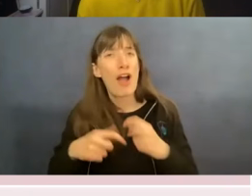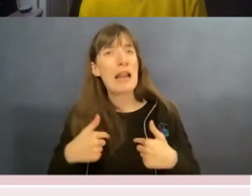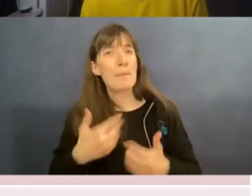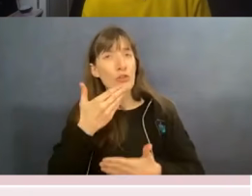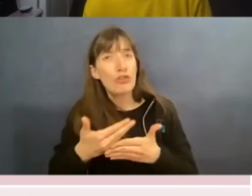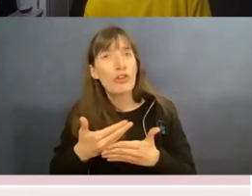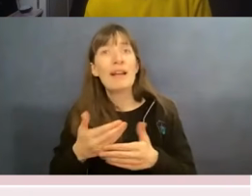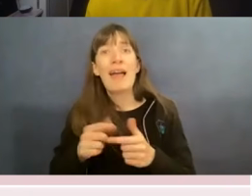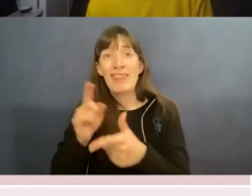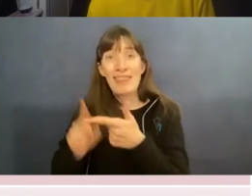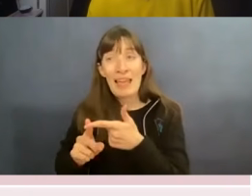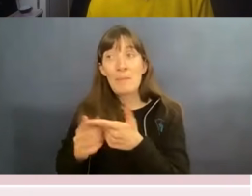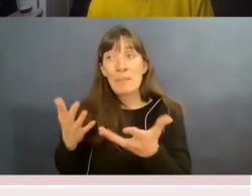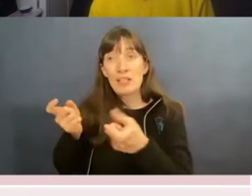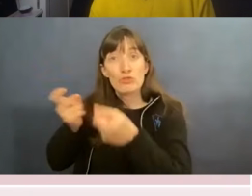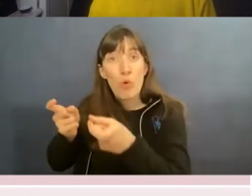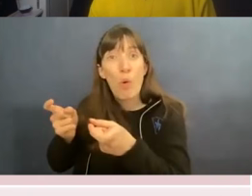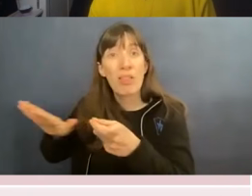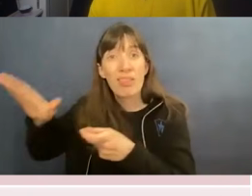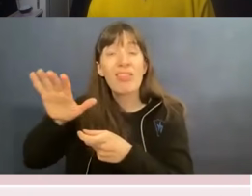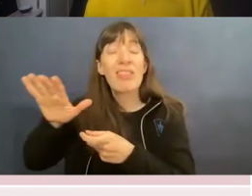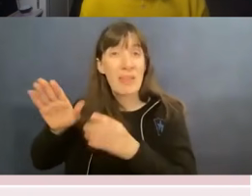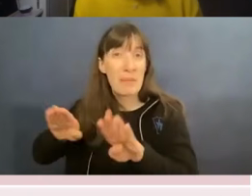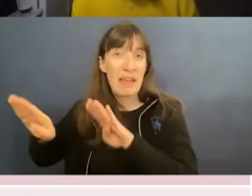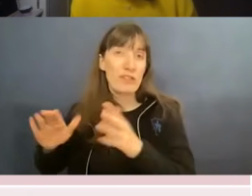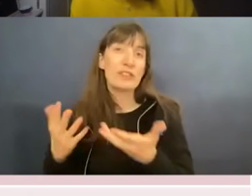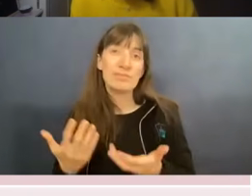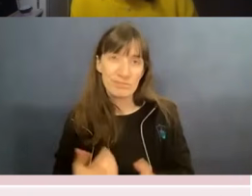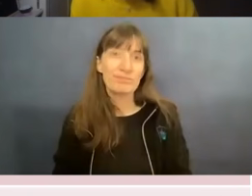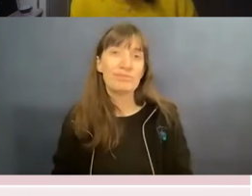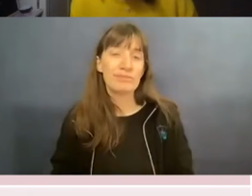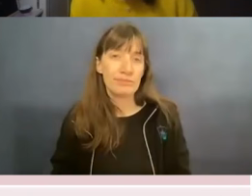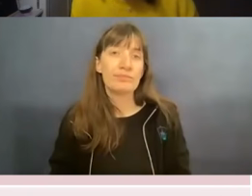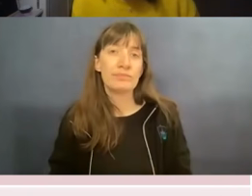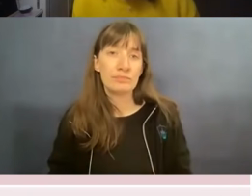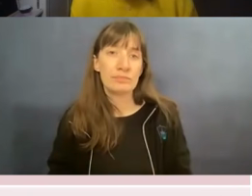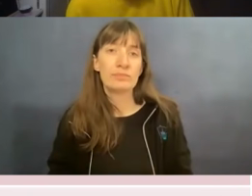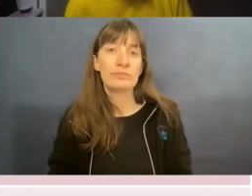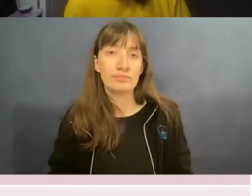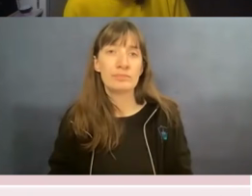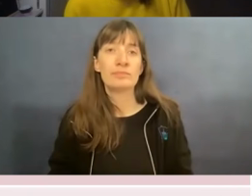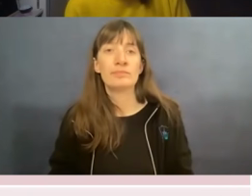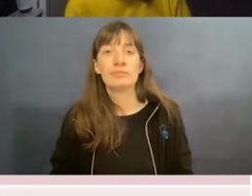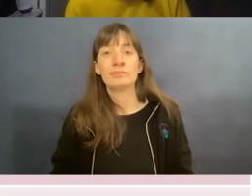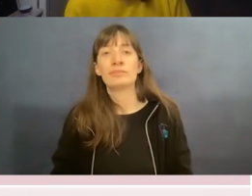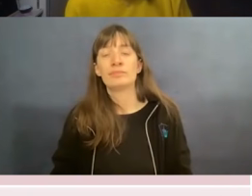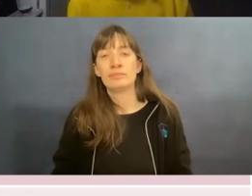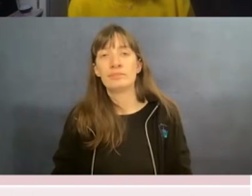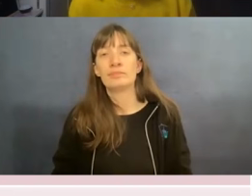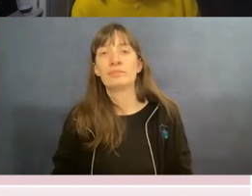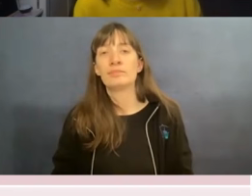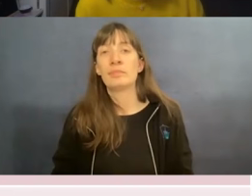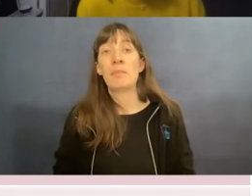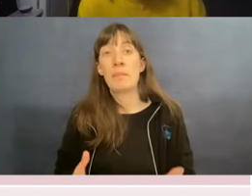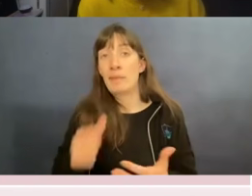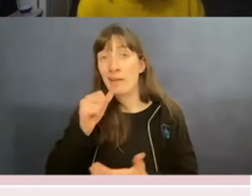can control their caregivers' behaviors. And maybe not believing that the protective caregiver is not hurt if